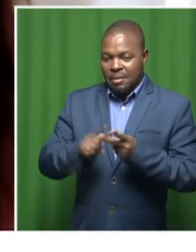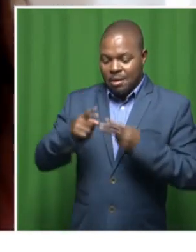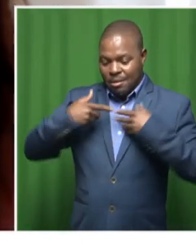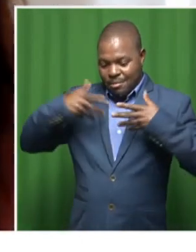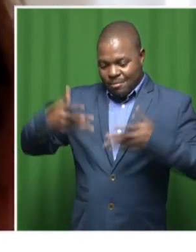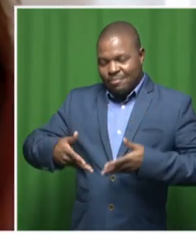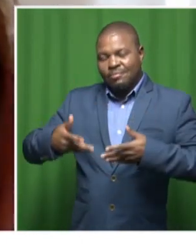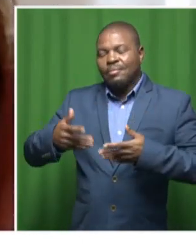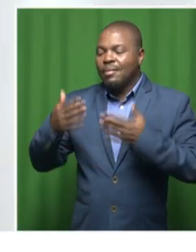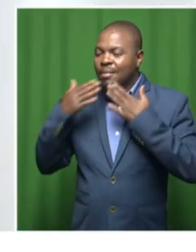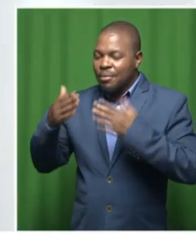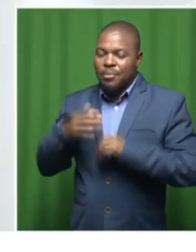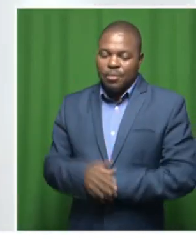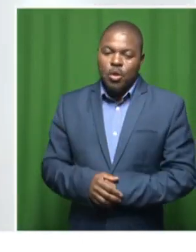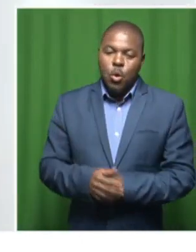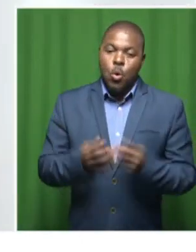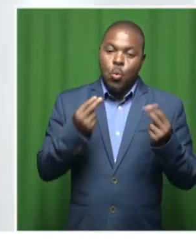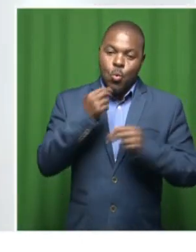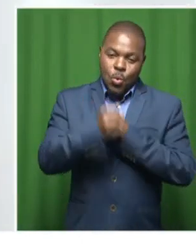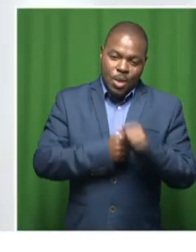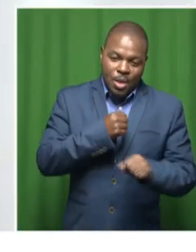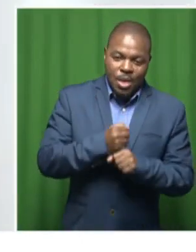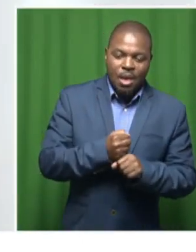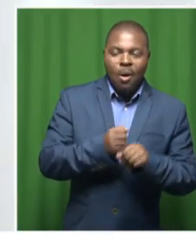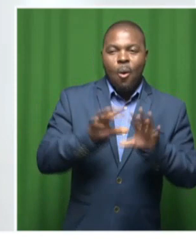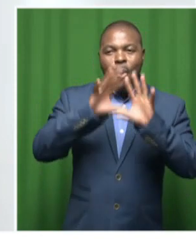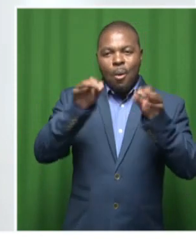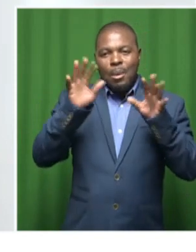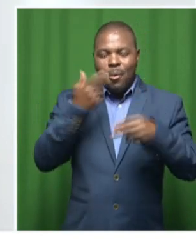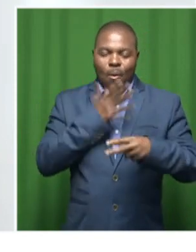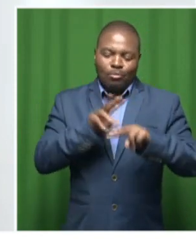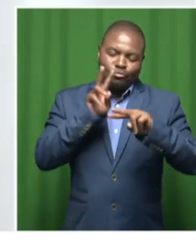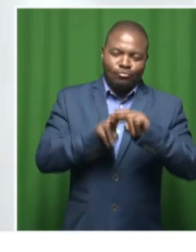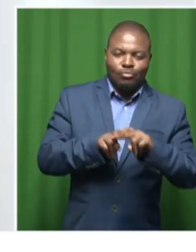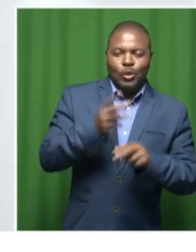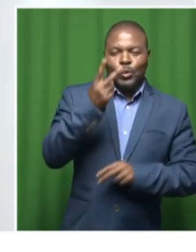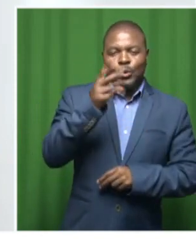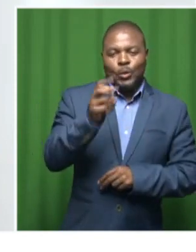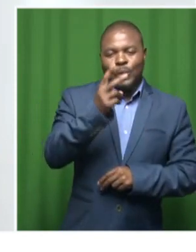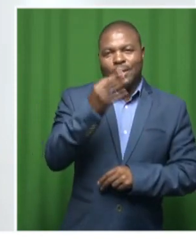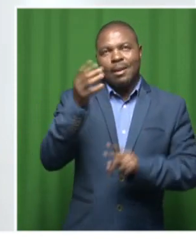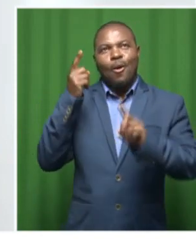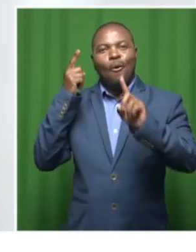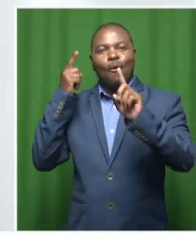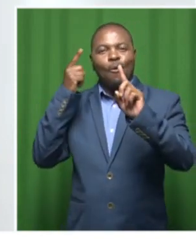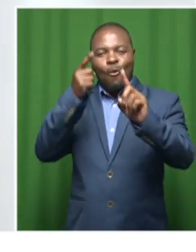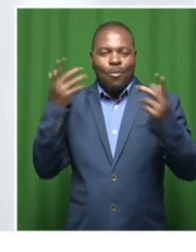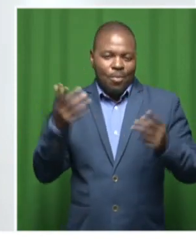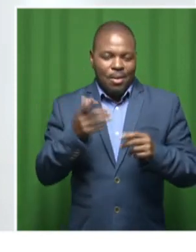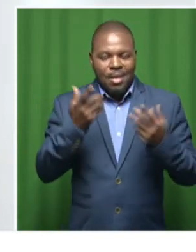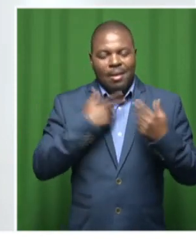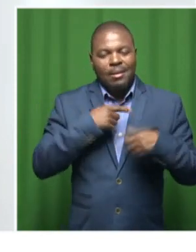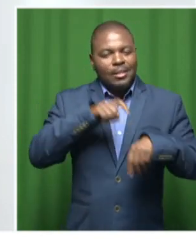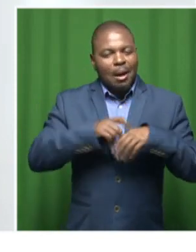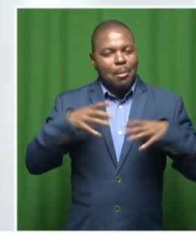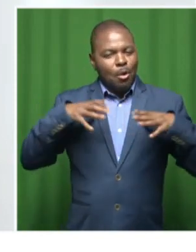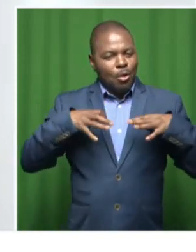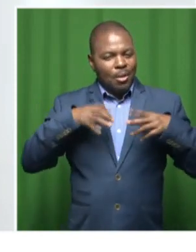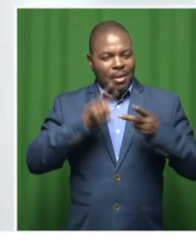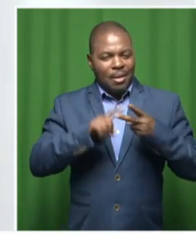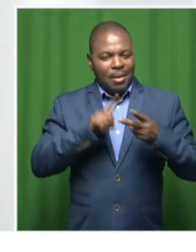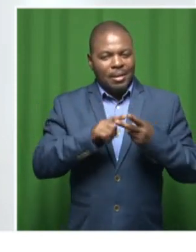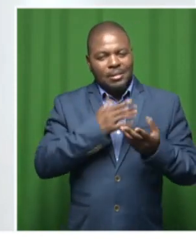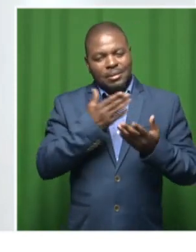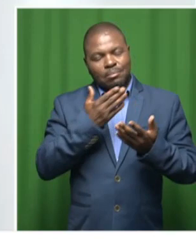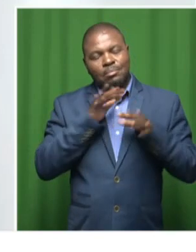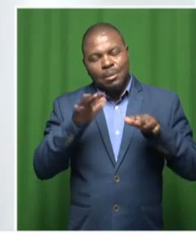So yeah, definitely, new year, new me vibes. Everybody wants hashtag 2023 goals. It's the festive season, so people also have a lot of